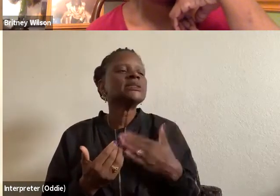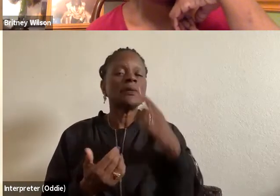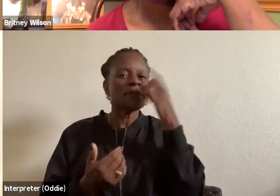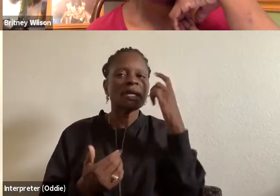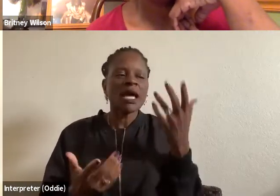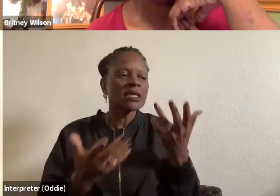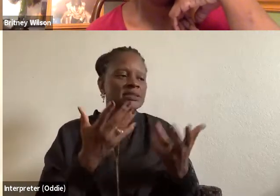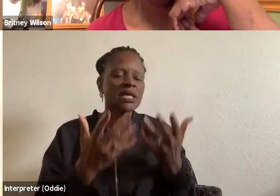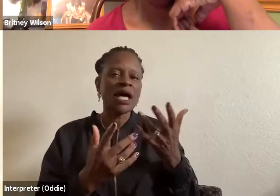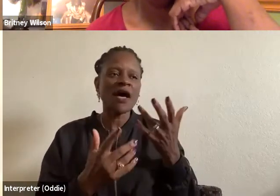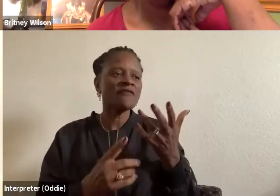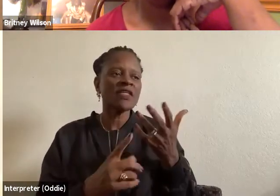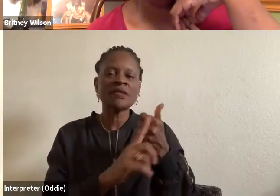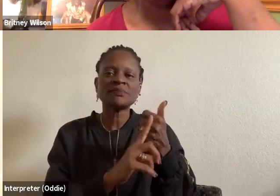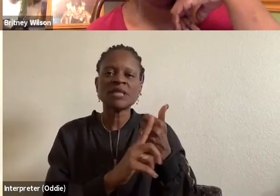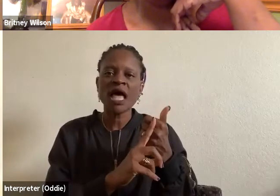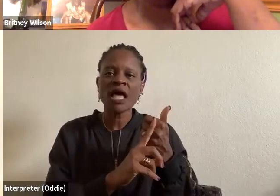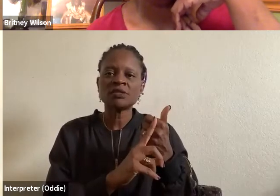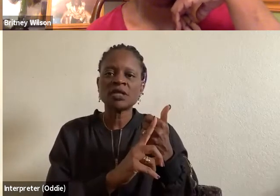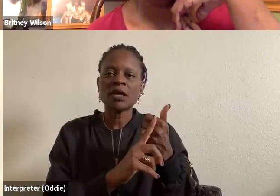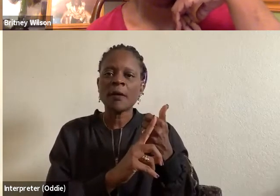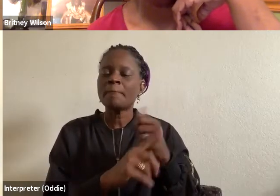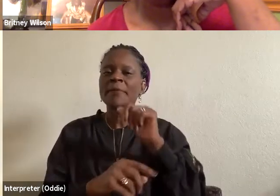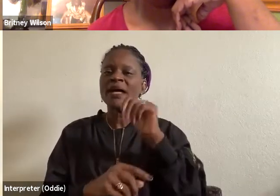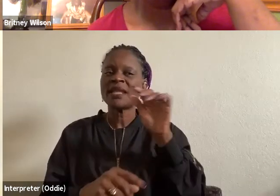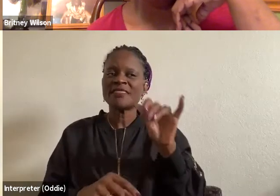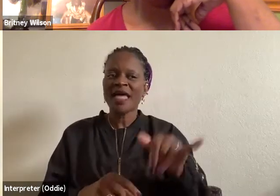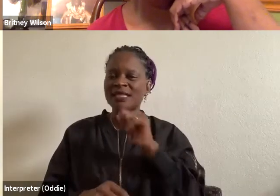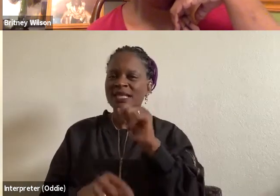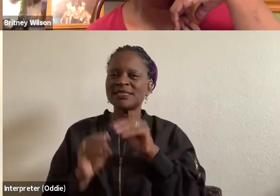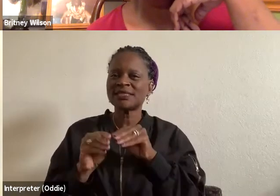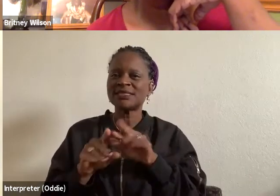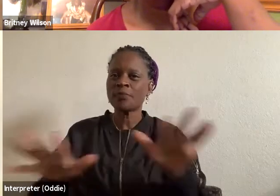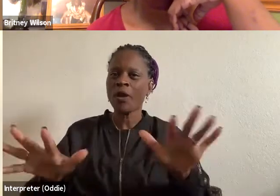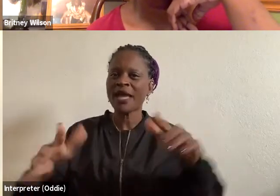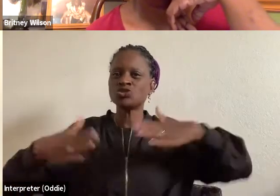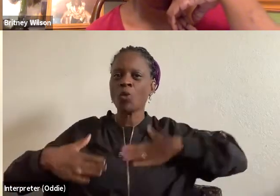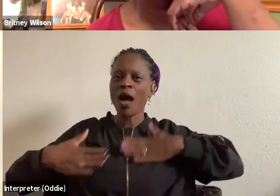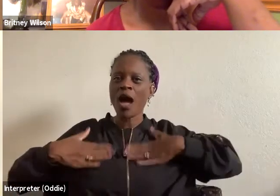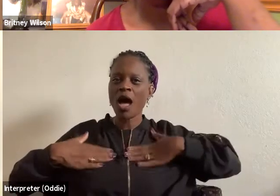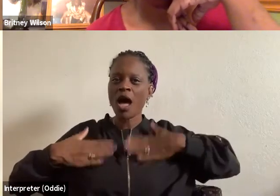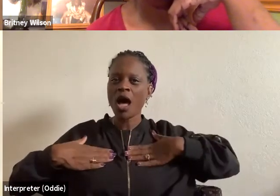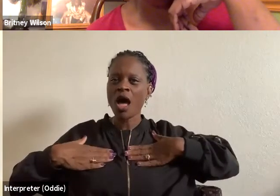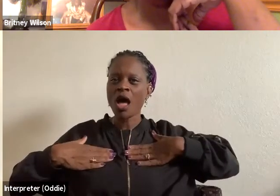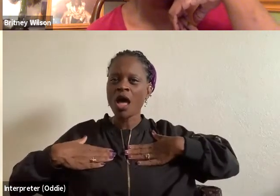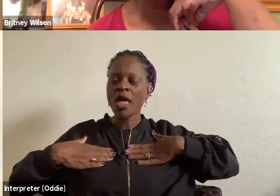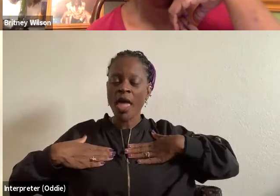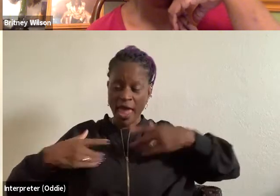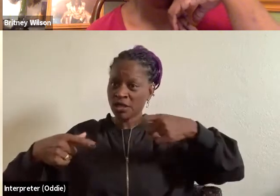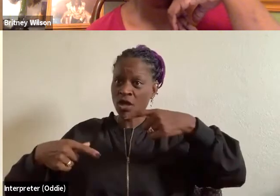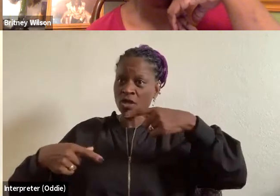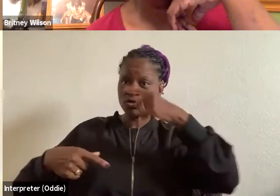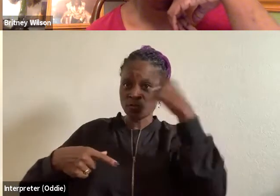how that trickle down doesn't really come easy for some of us, you know, and we work just as hard, if not harder, because of